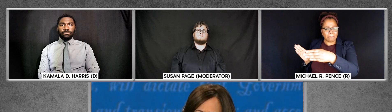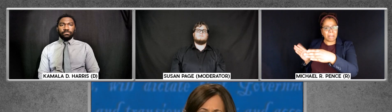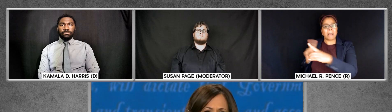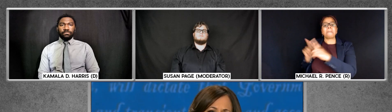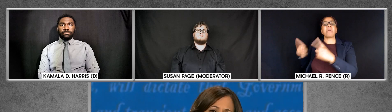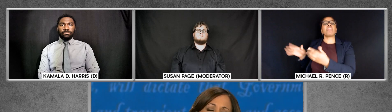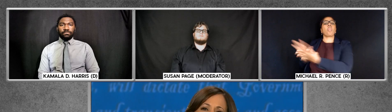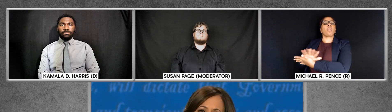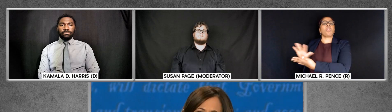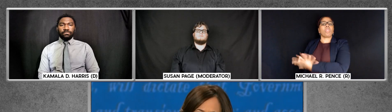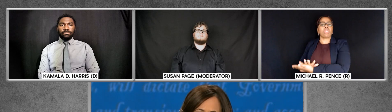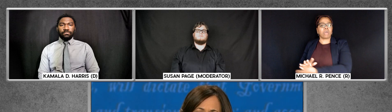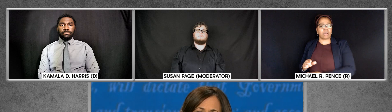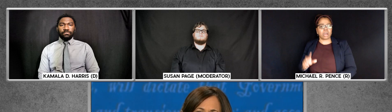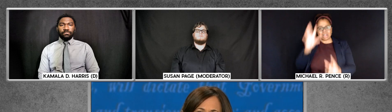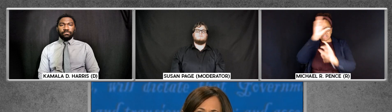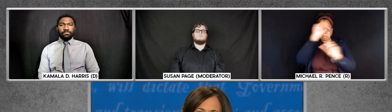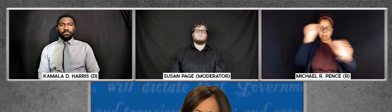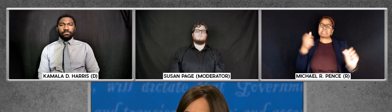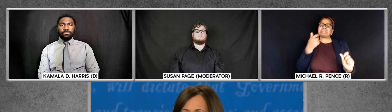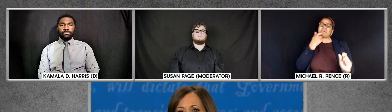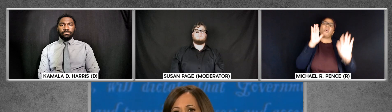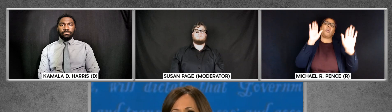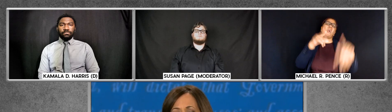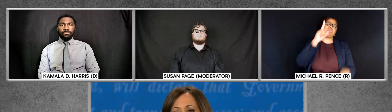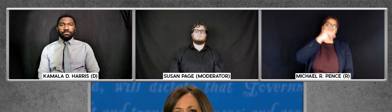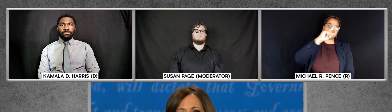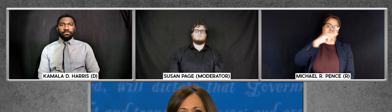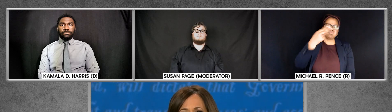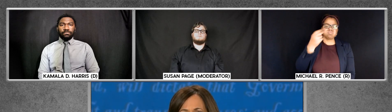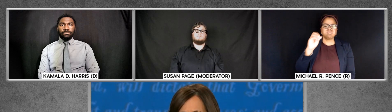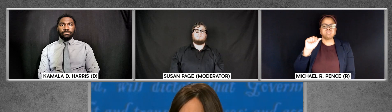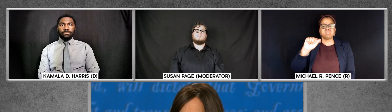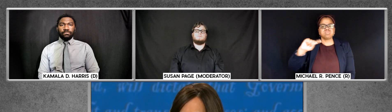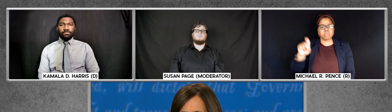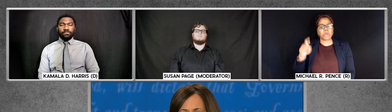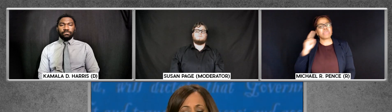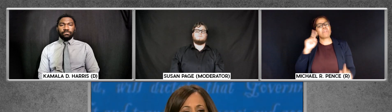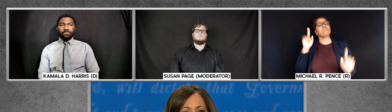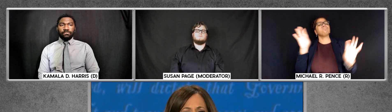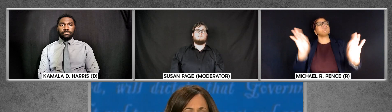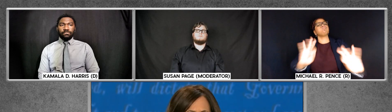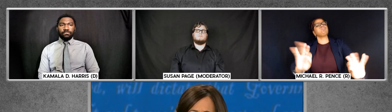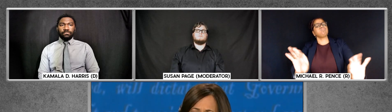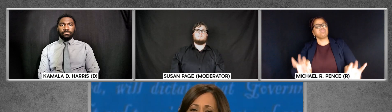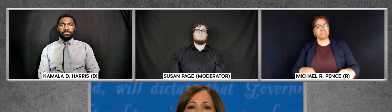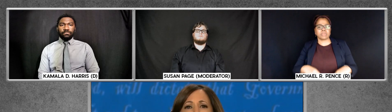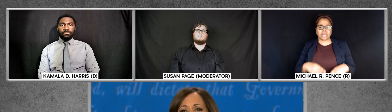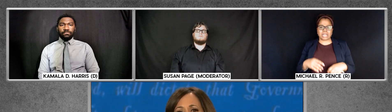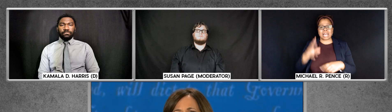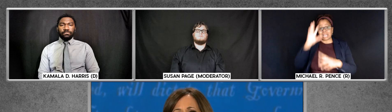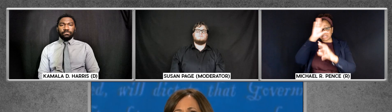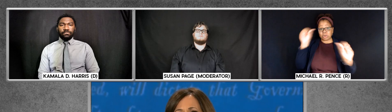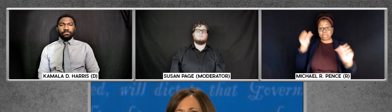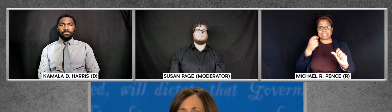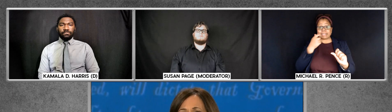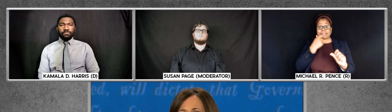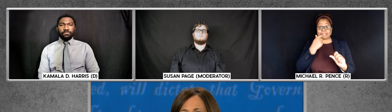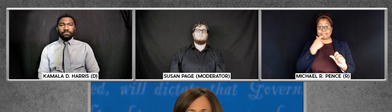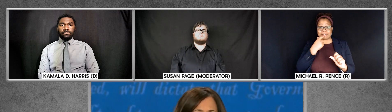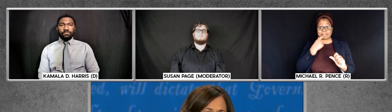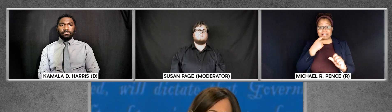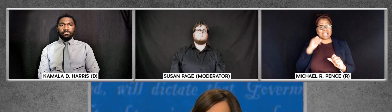The president said it was a hoax. They minimized the seriousness of it. The president said, you're on one side of his ledger if you